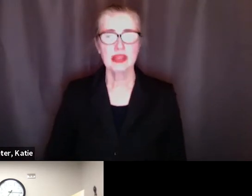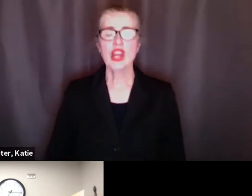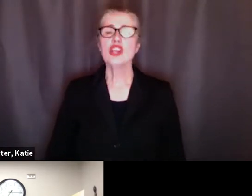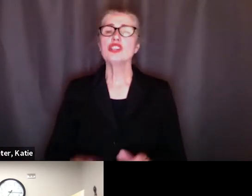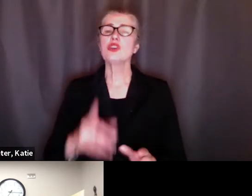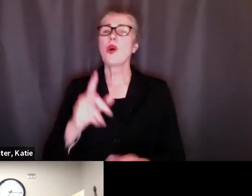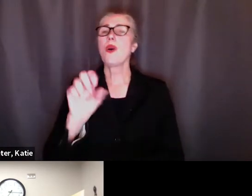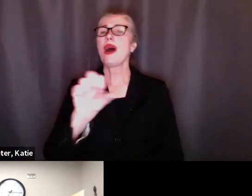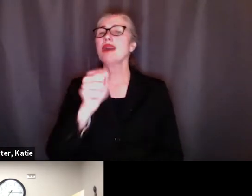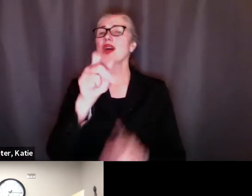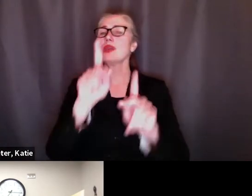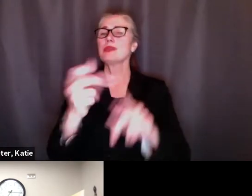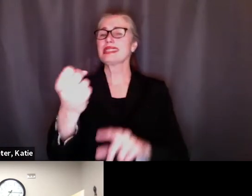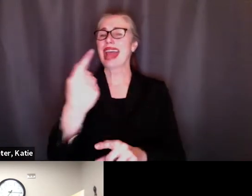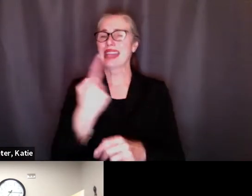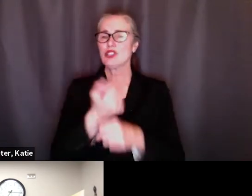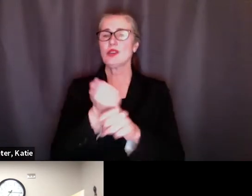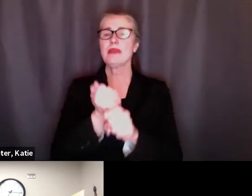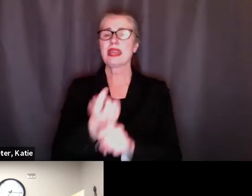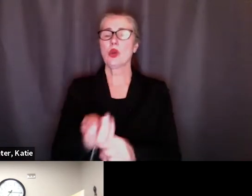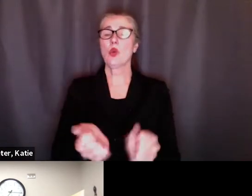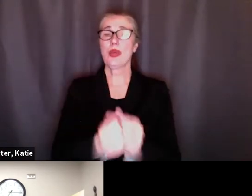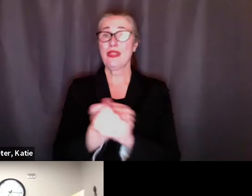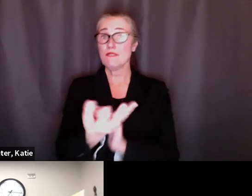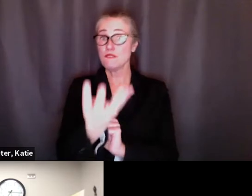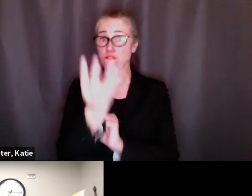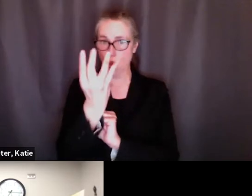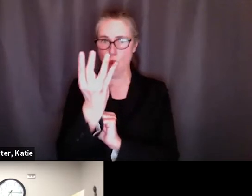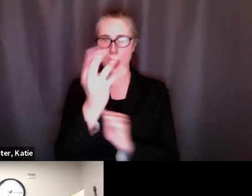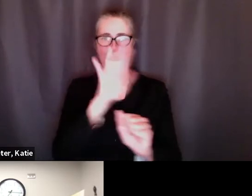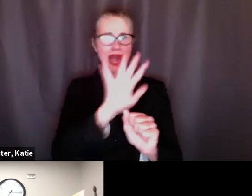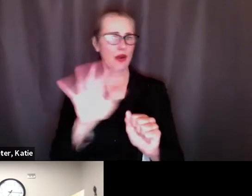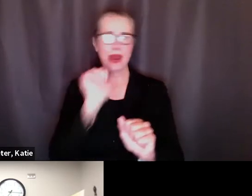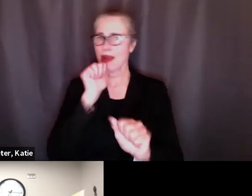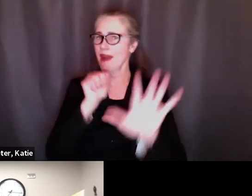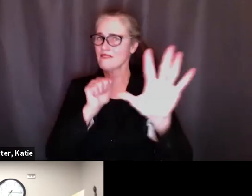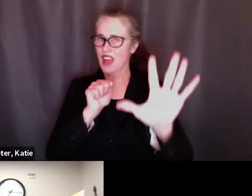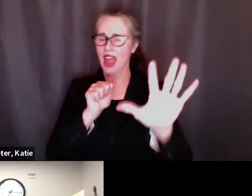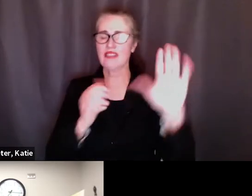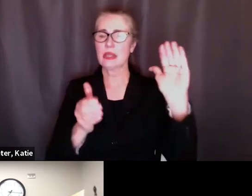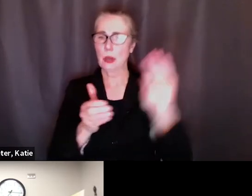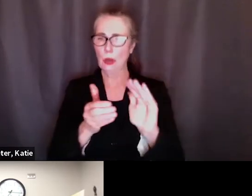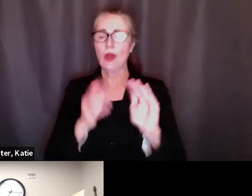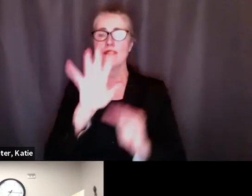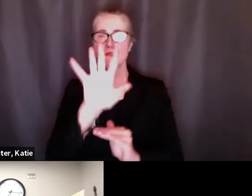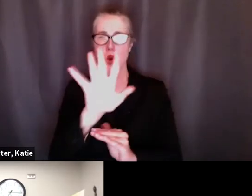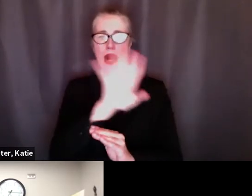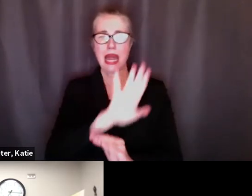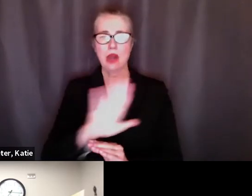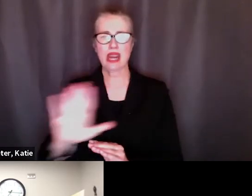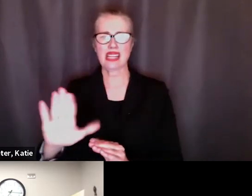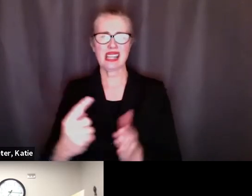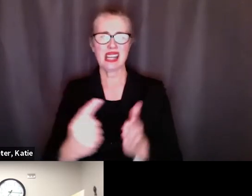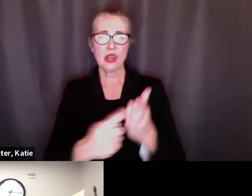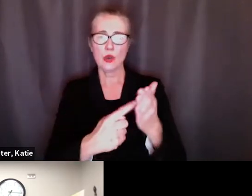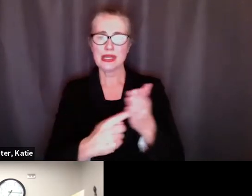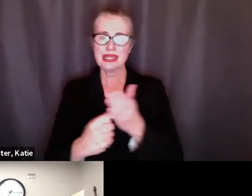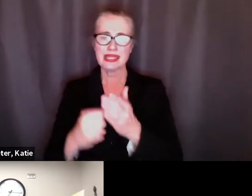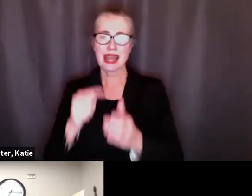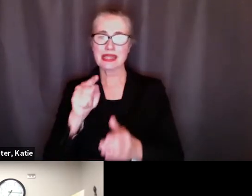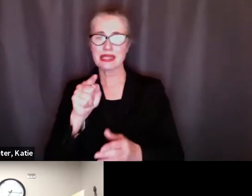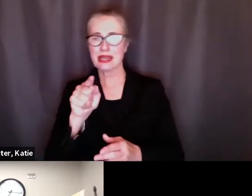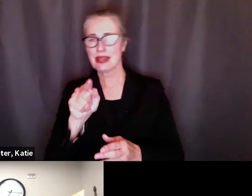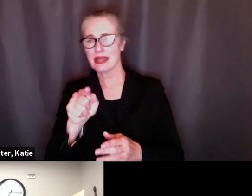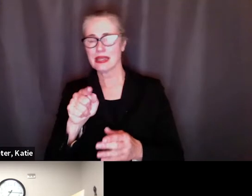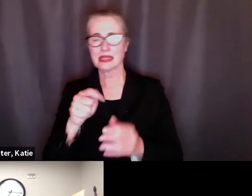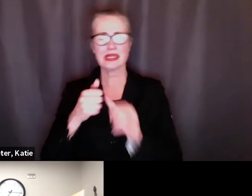this was one of those scenarios there and this one when discussed was really looking at adhering